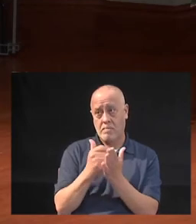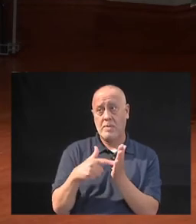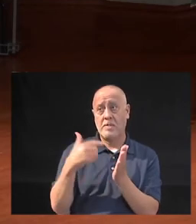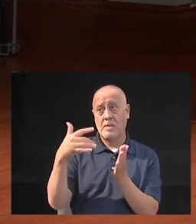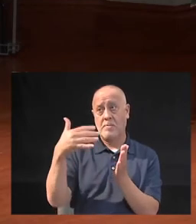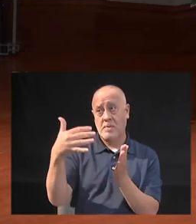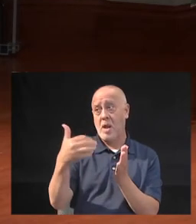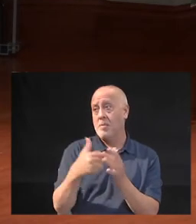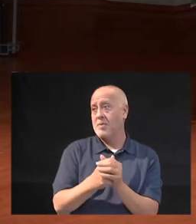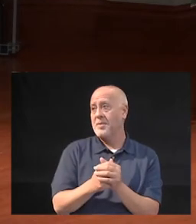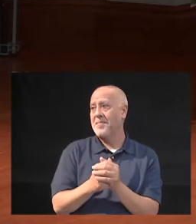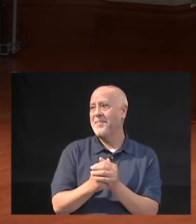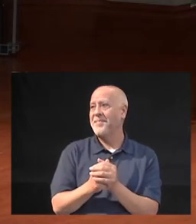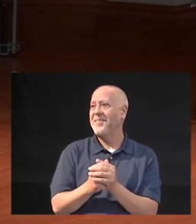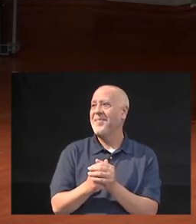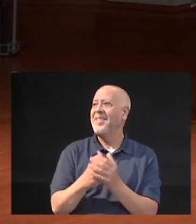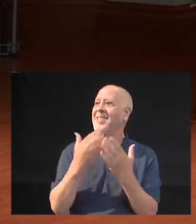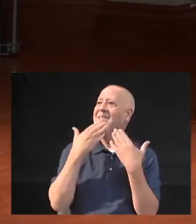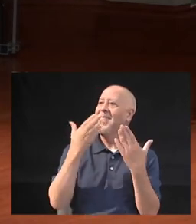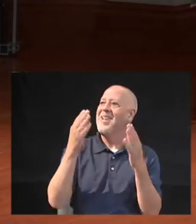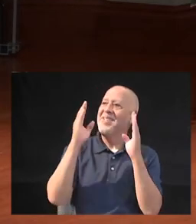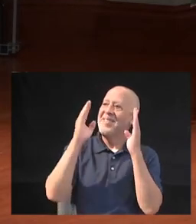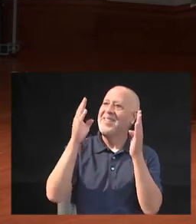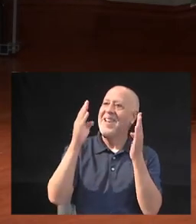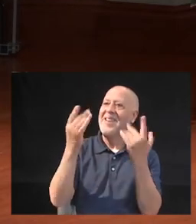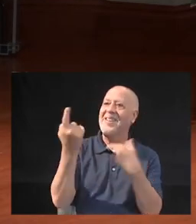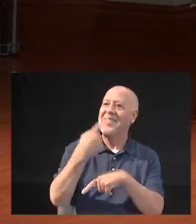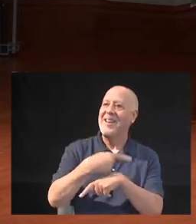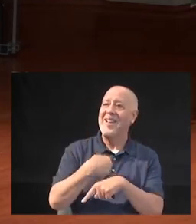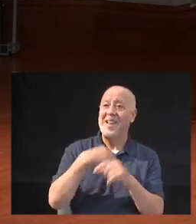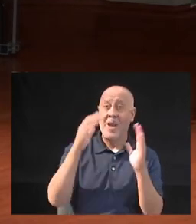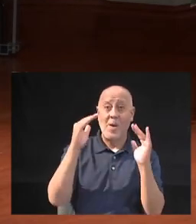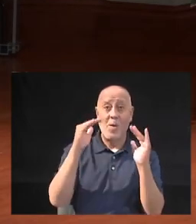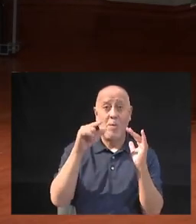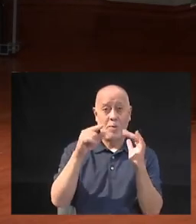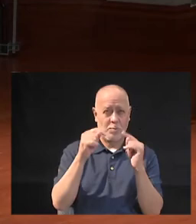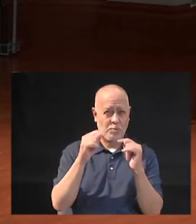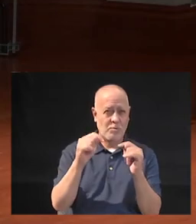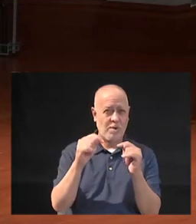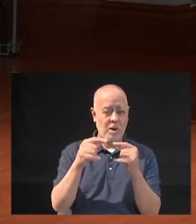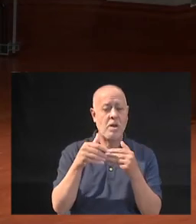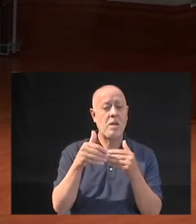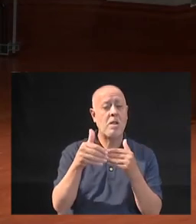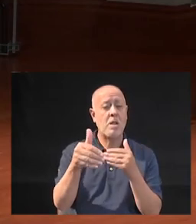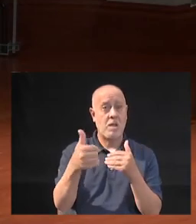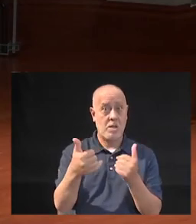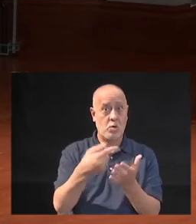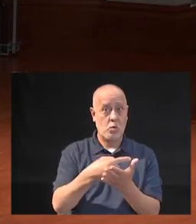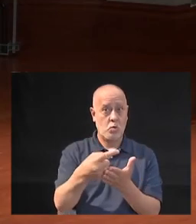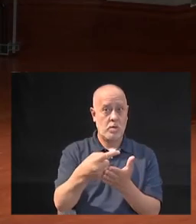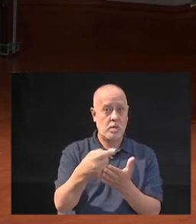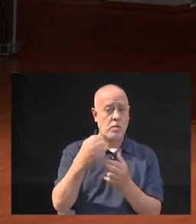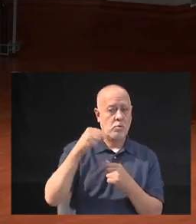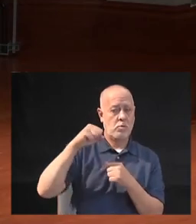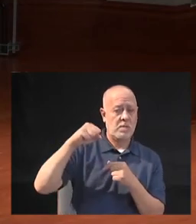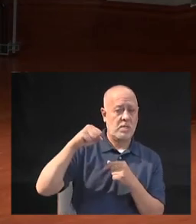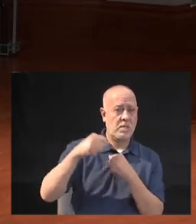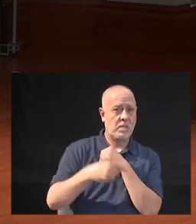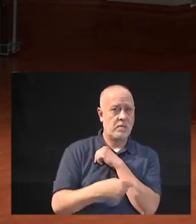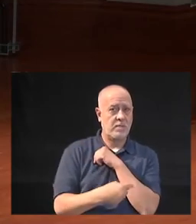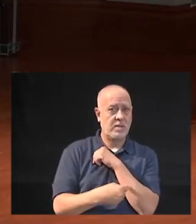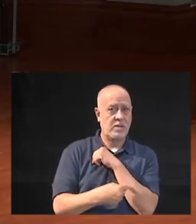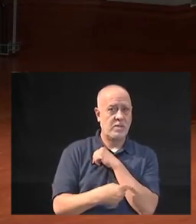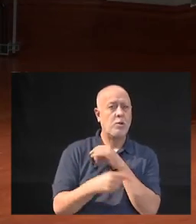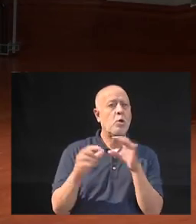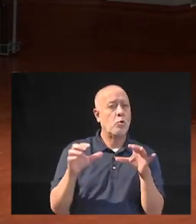sometimes. So thank you for listening today. I hope that you'll try over this next week to resist temptation,